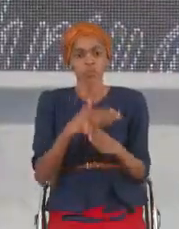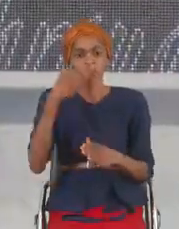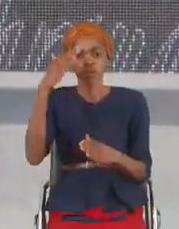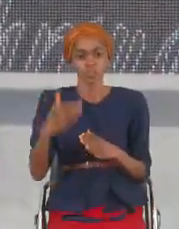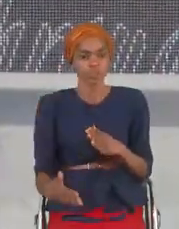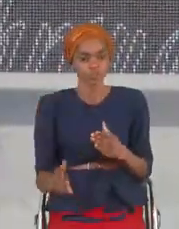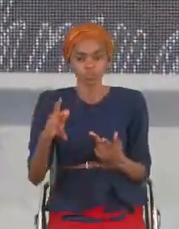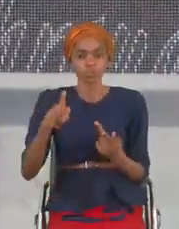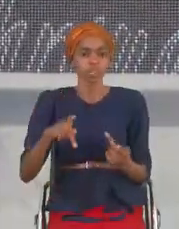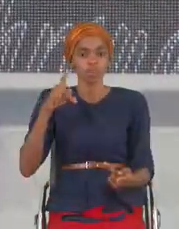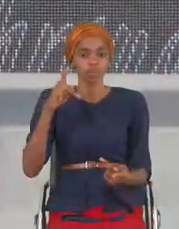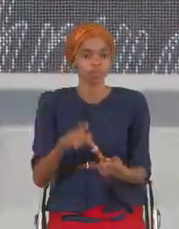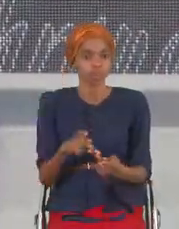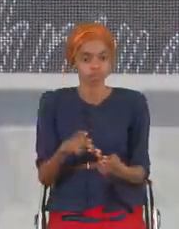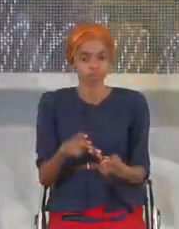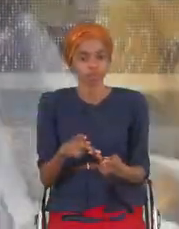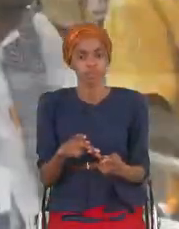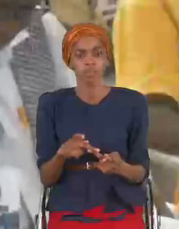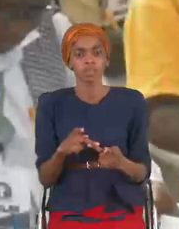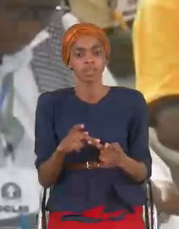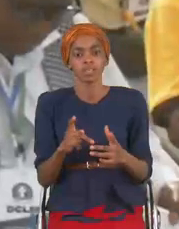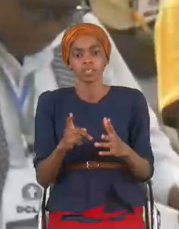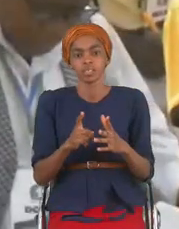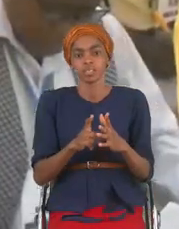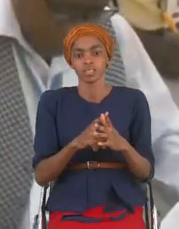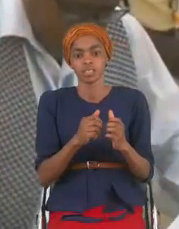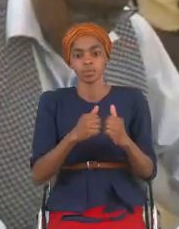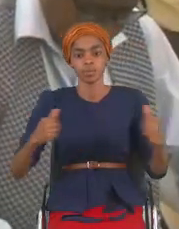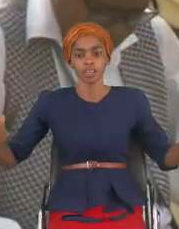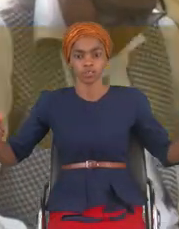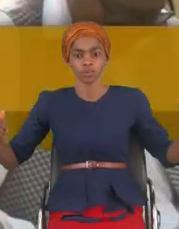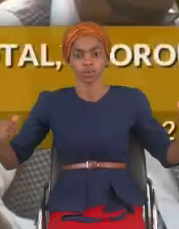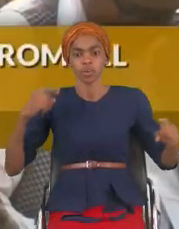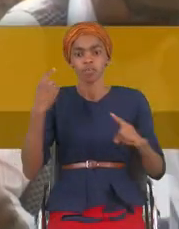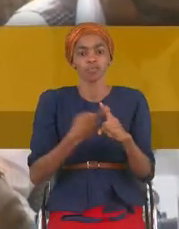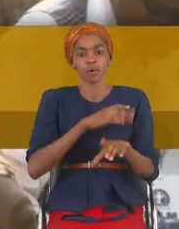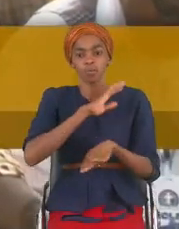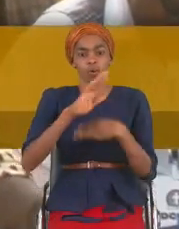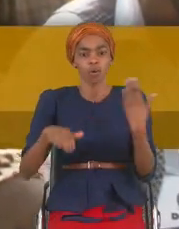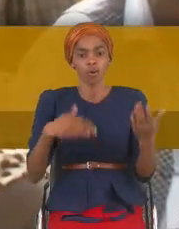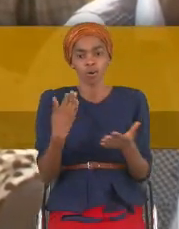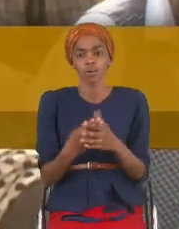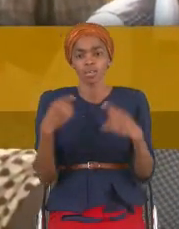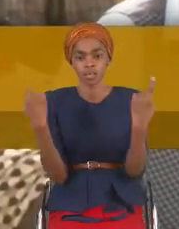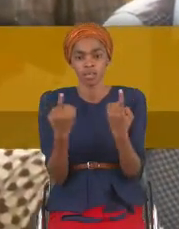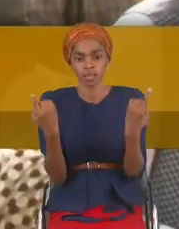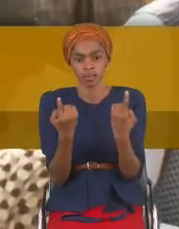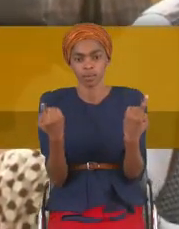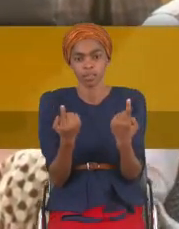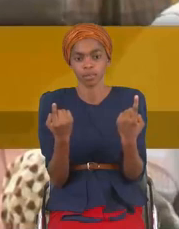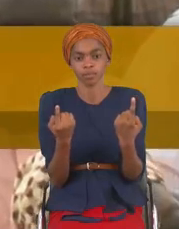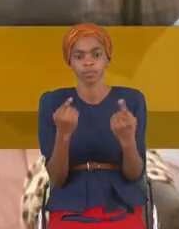sorrow, departure from all iniquity. Total sorrow, departure from